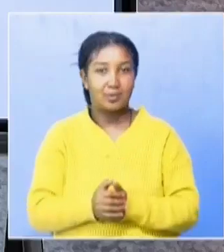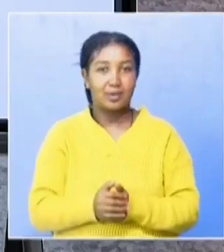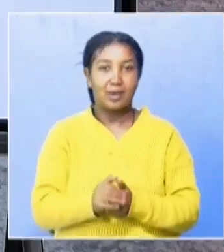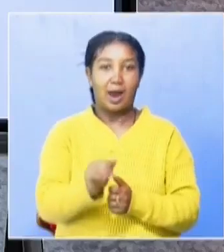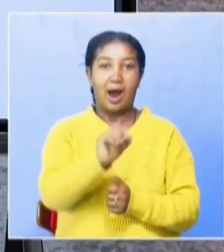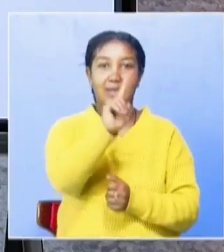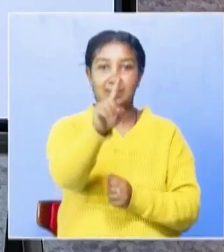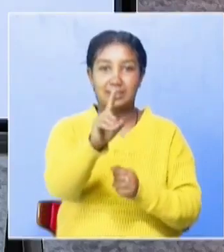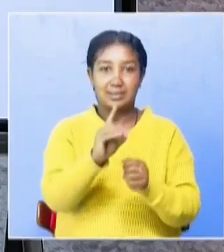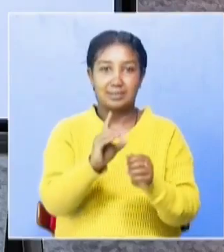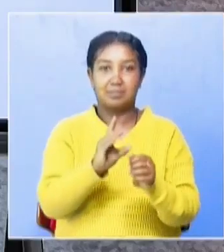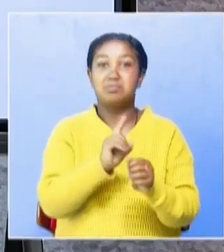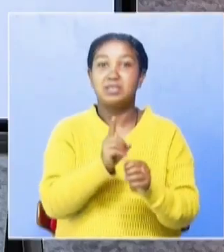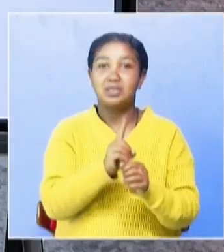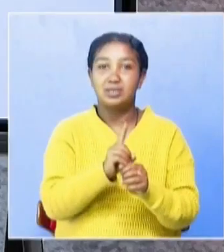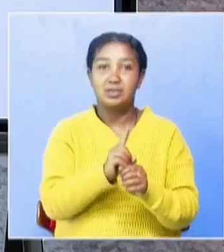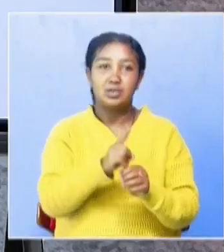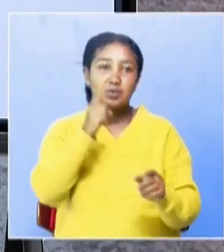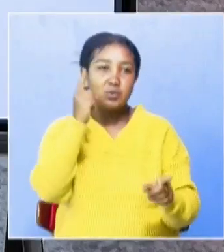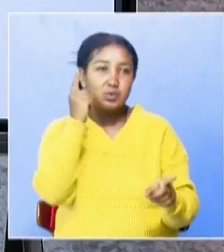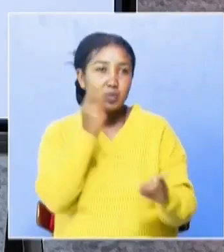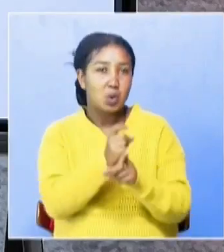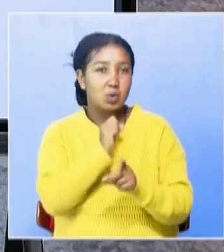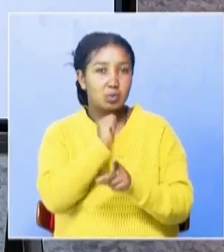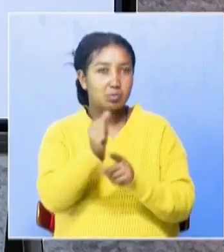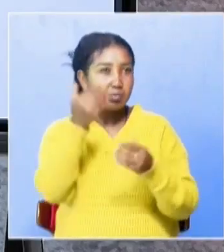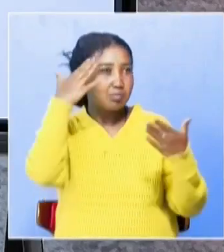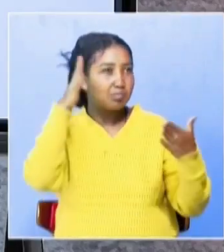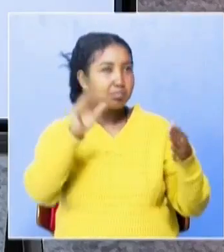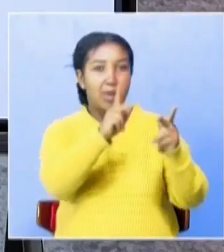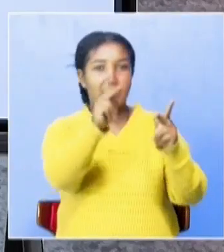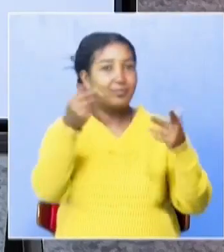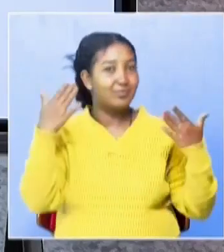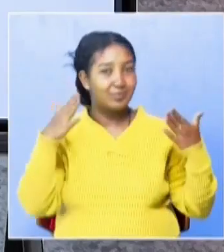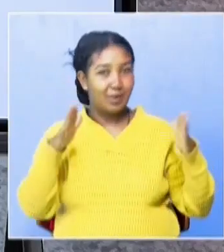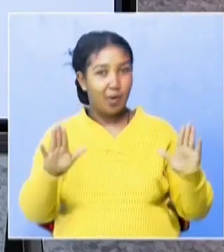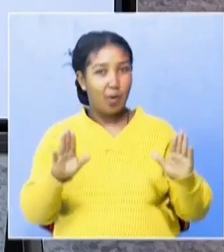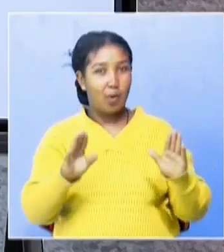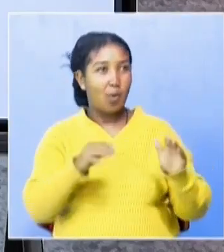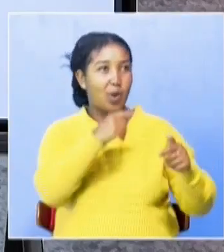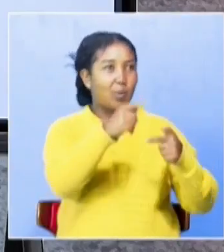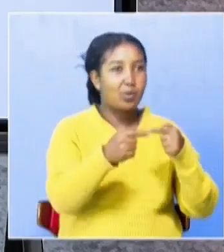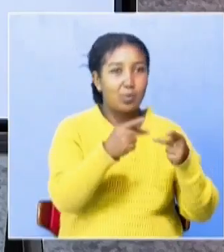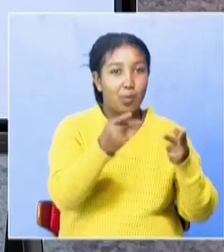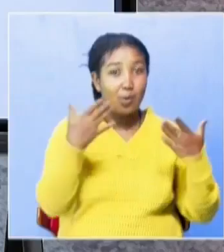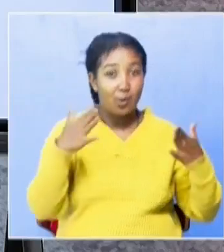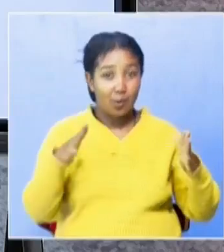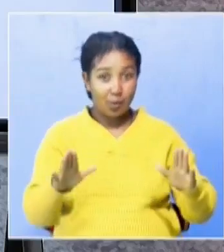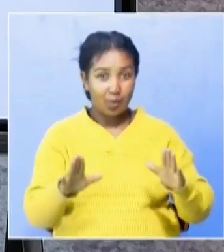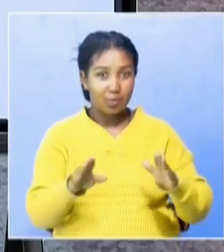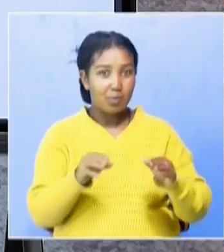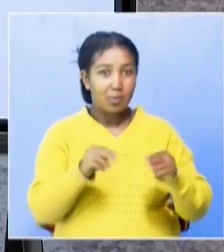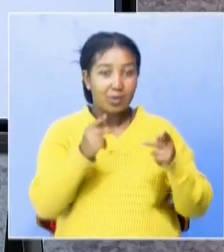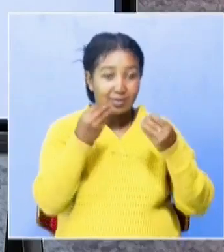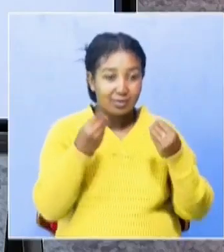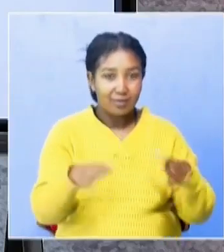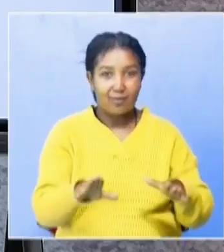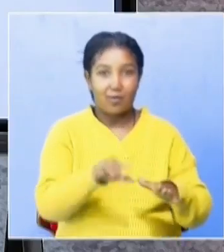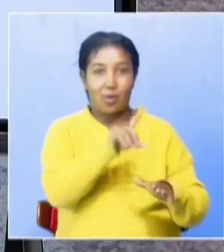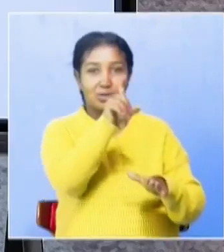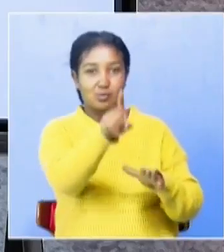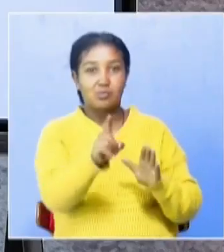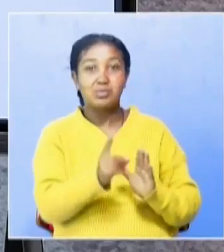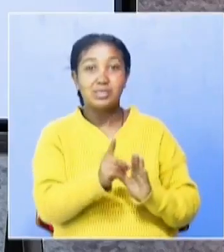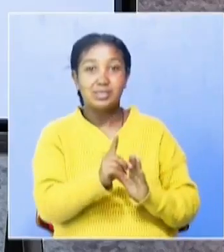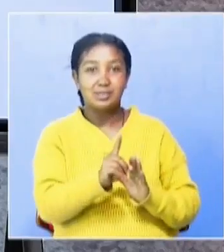Asking for means if you are not sure, if you don't know the place where you are going, if you are lost, you have to ask for